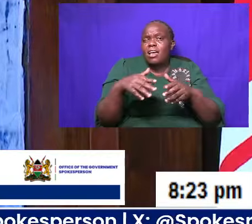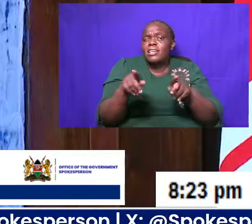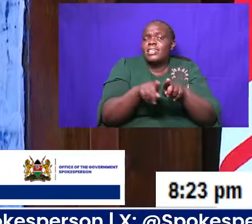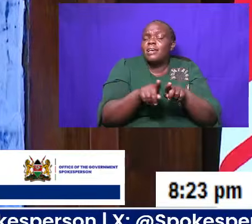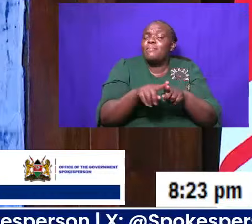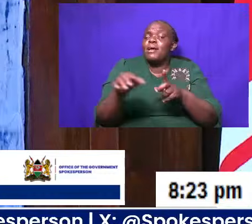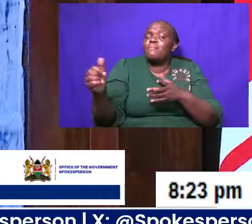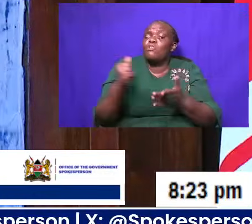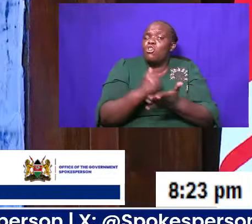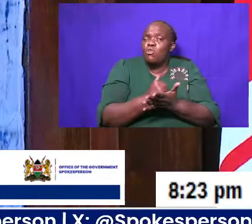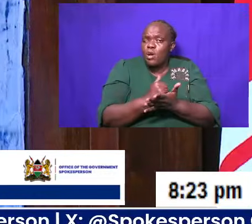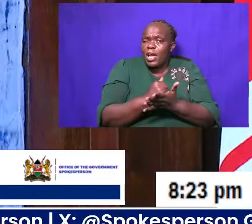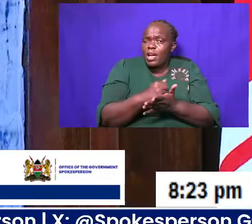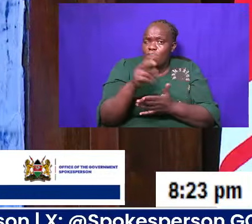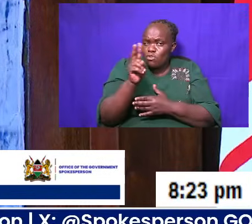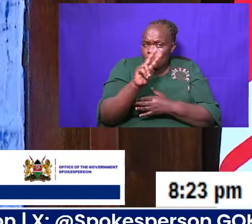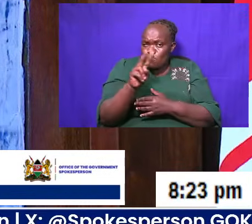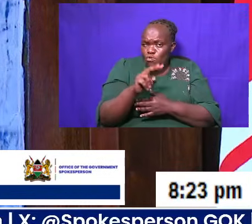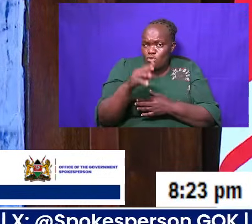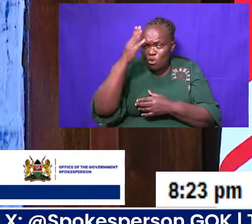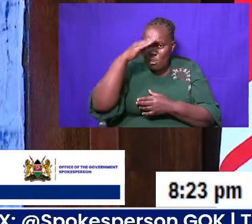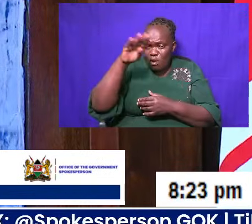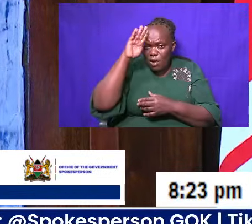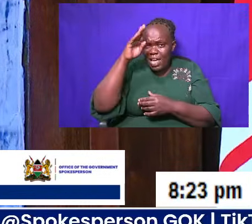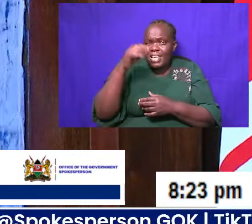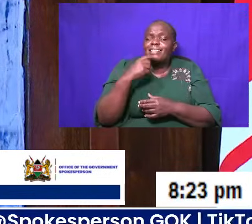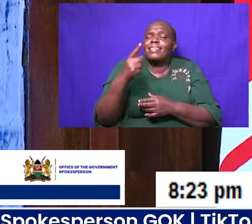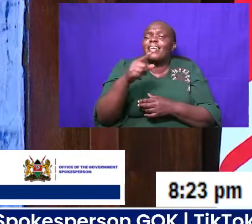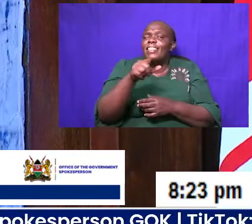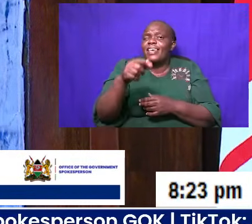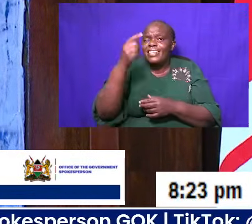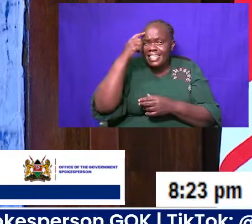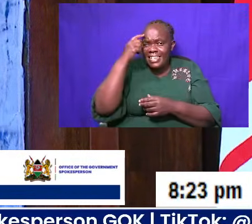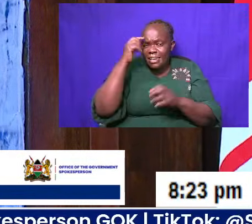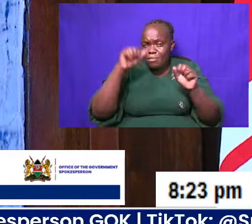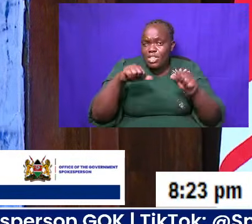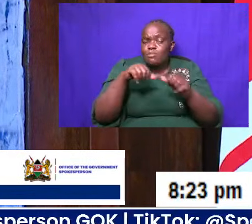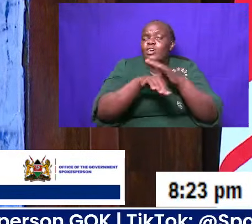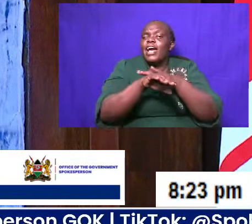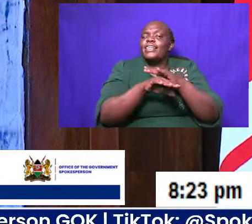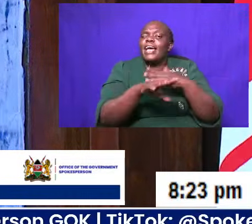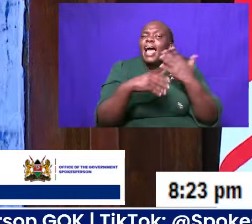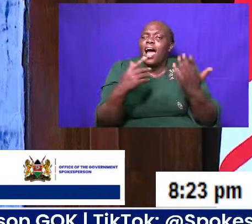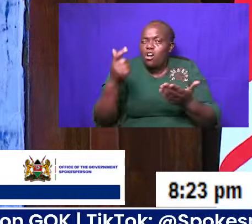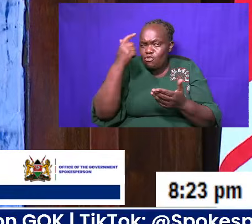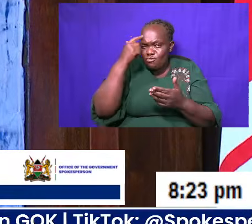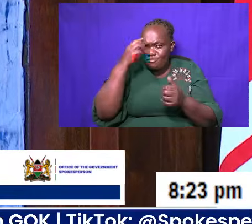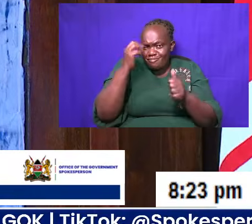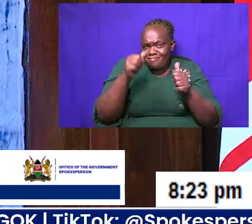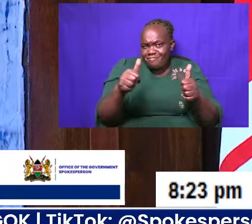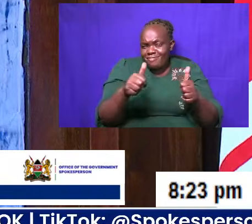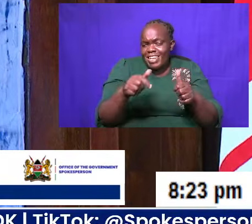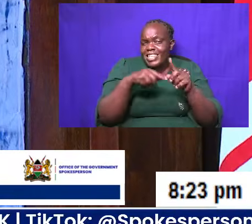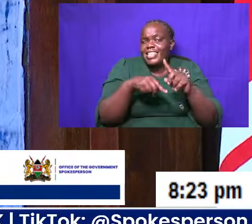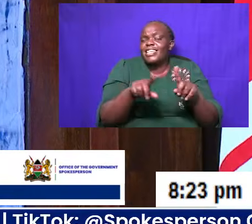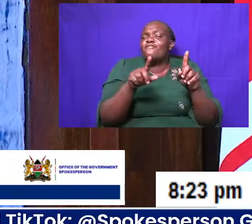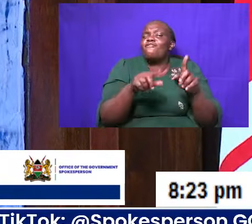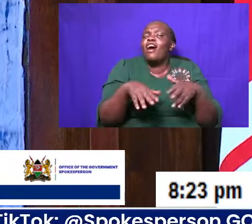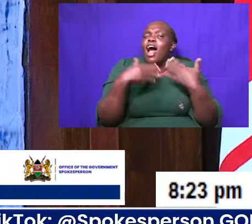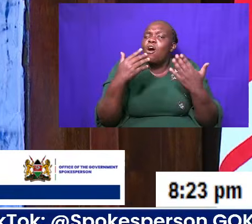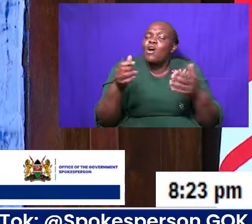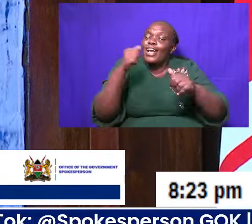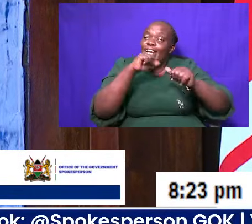employer, look at Honorable Mwaura and say he's a critical thinker? How can I assess critical thinking itself? Very good. Or how can I